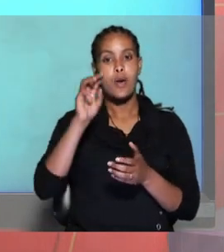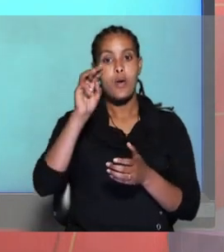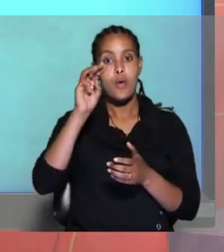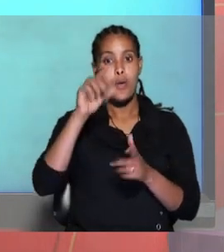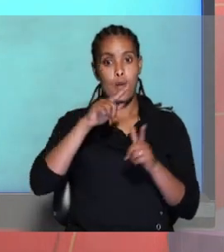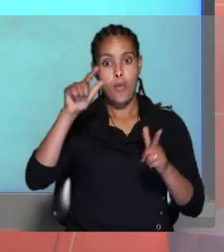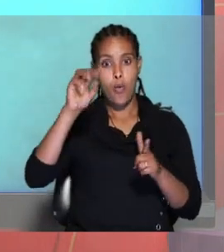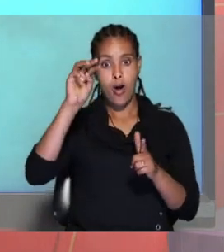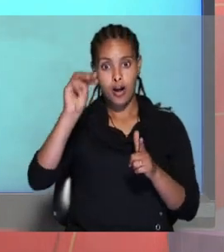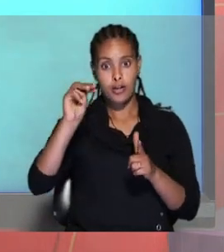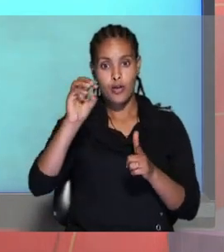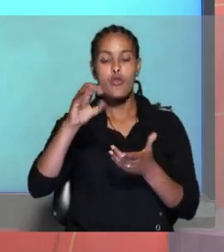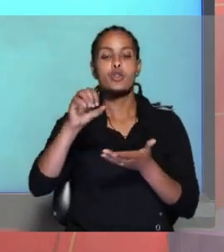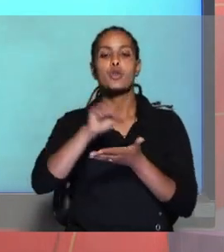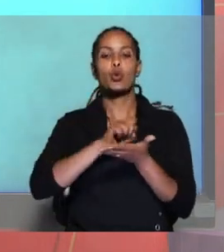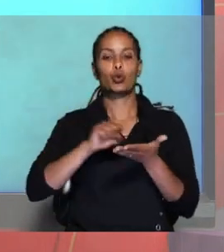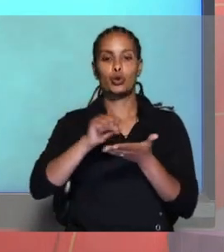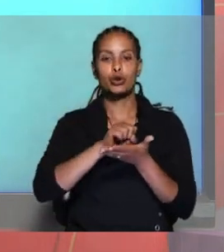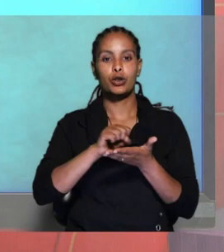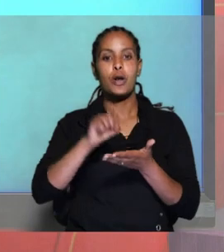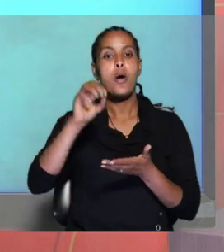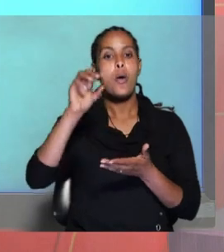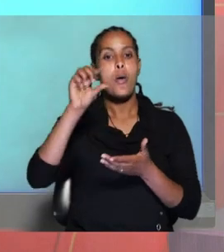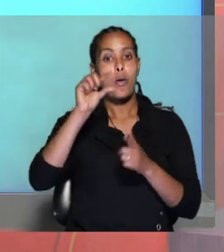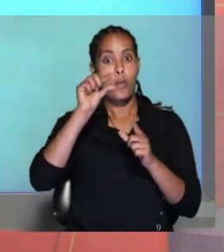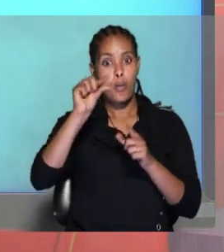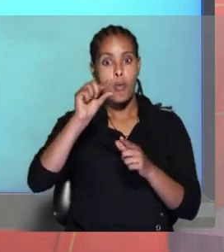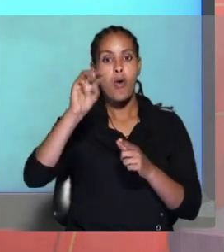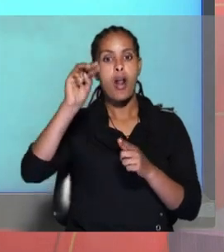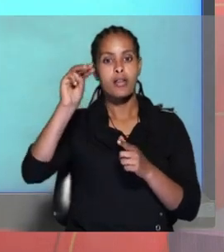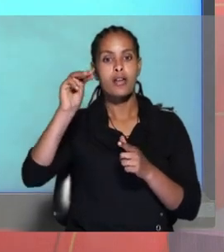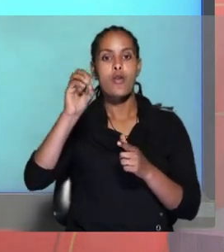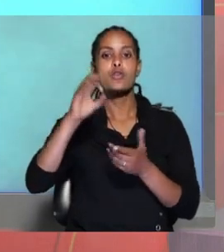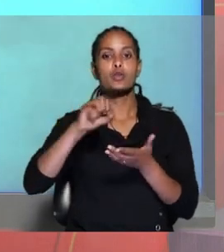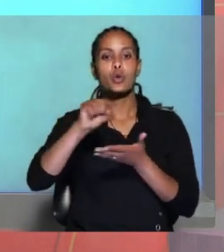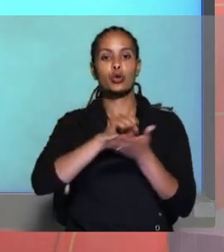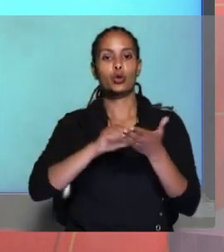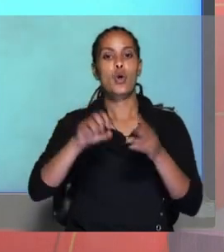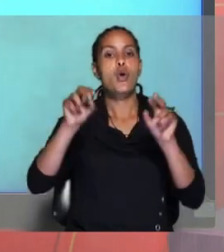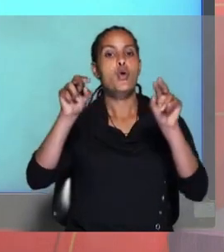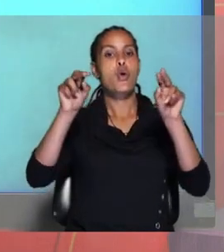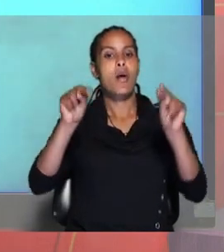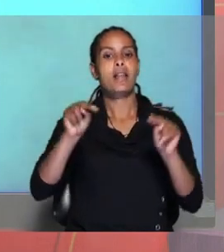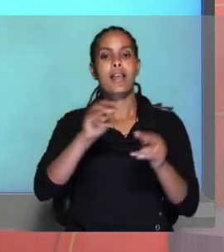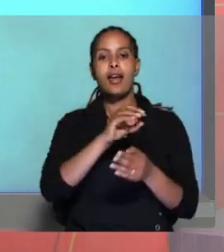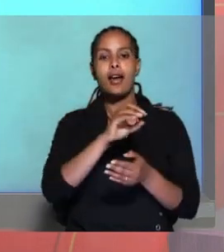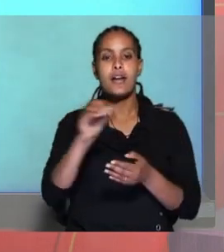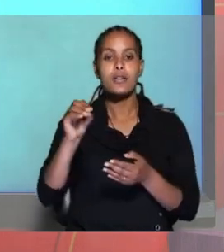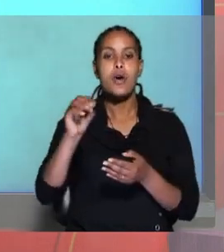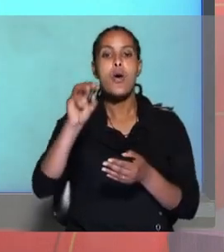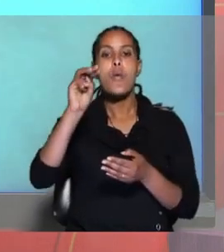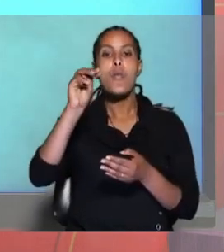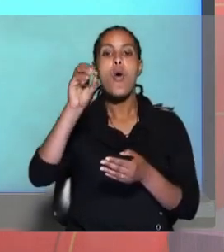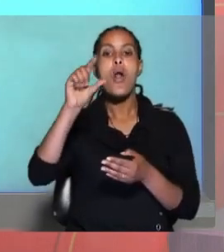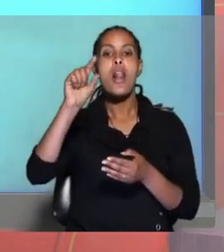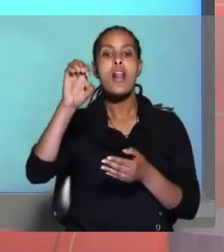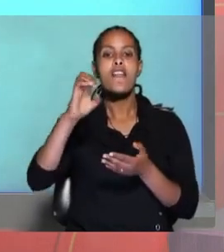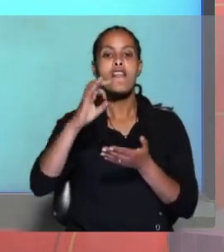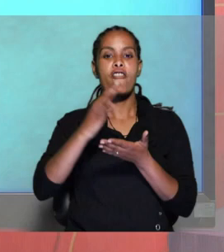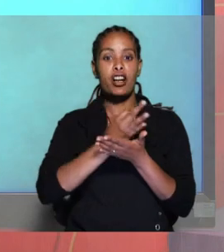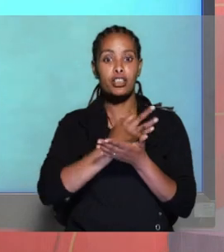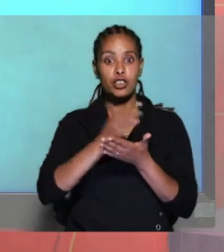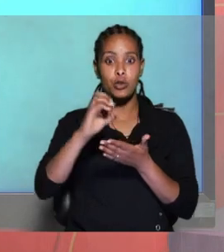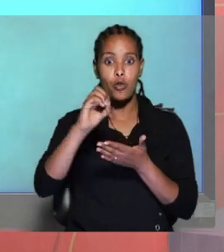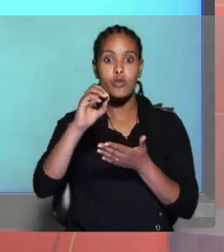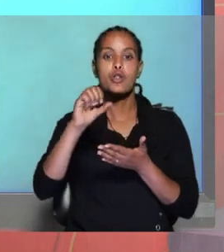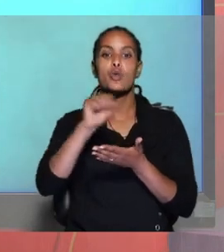molarity of the solution, molality of the solution, normality and mole fraction of the